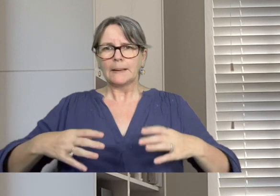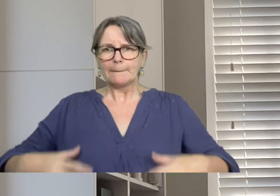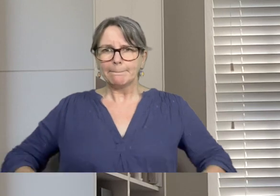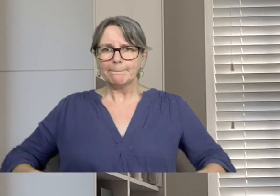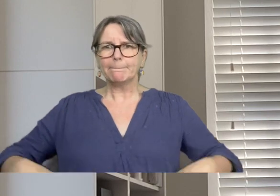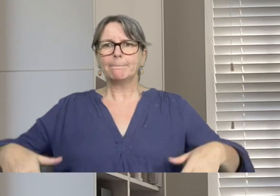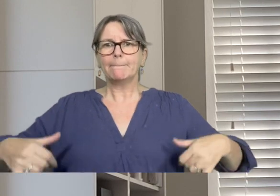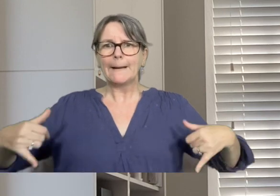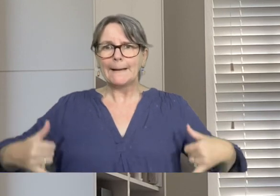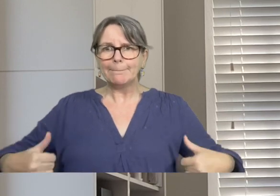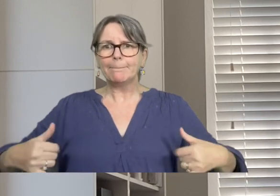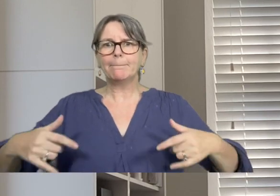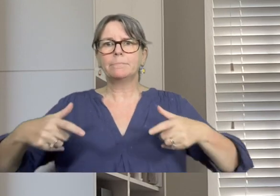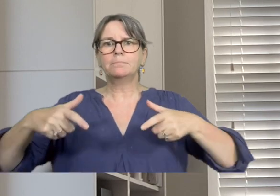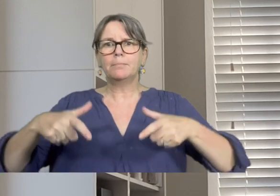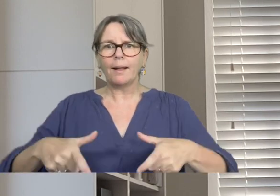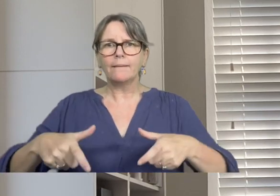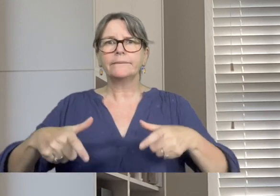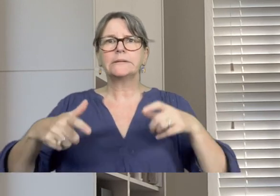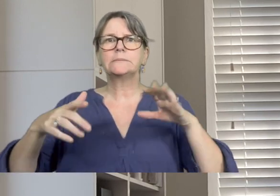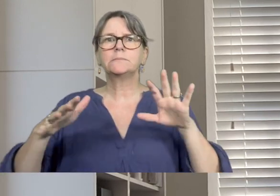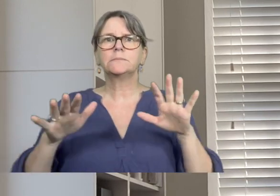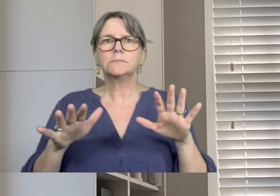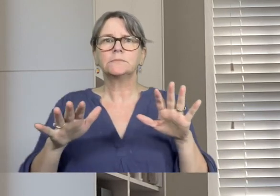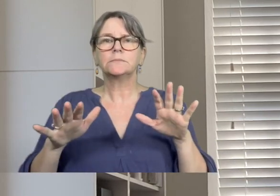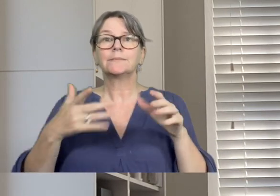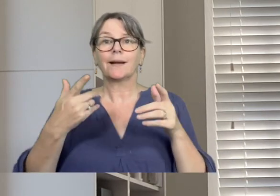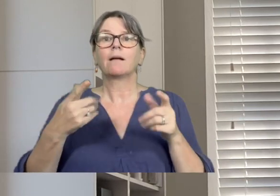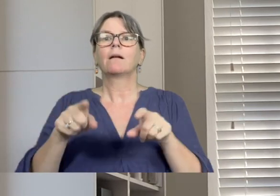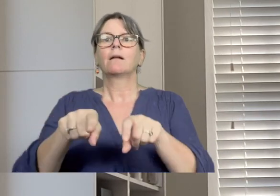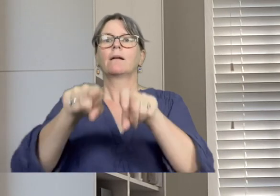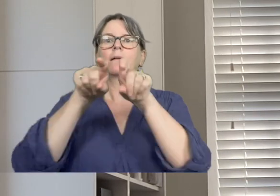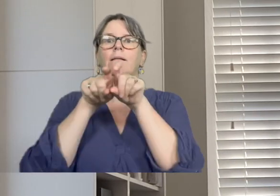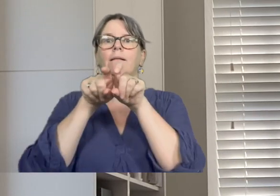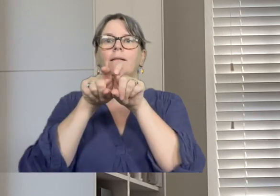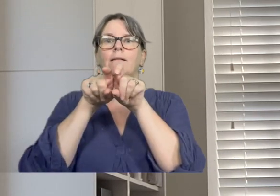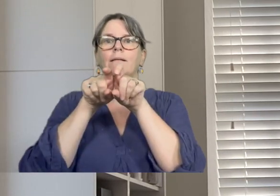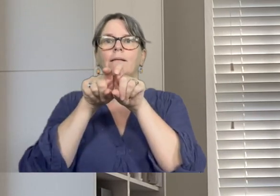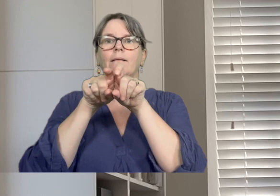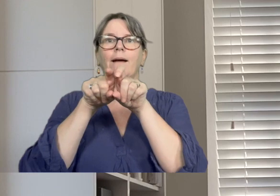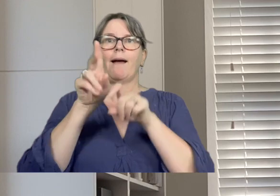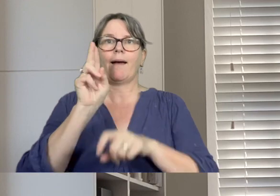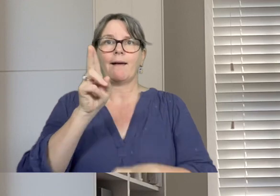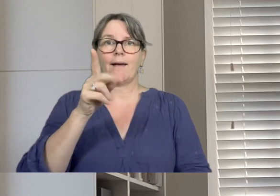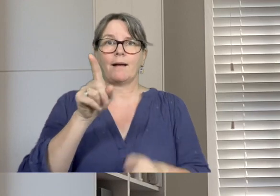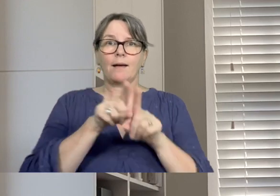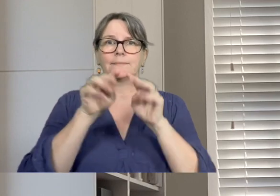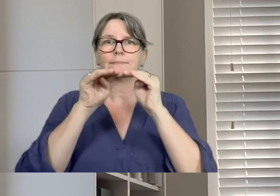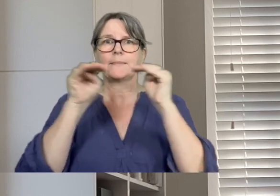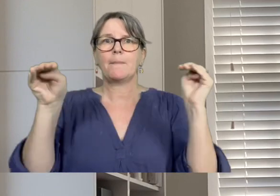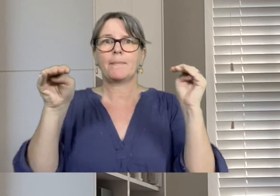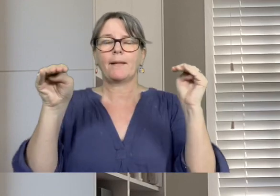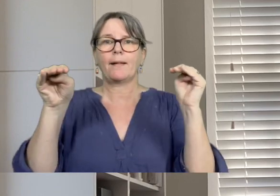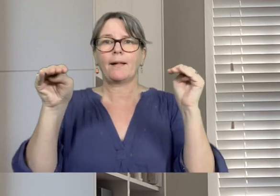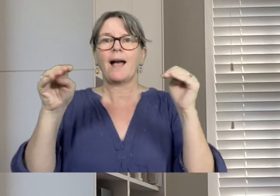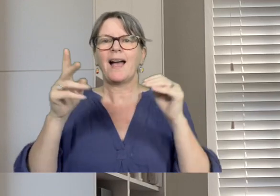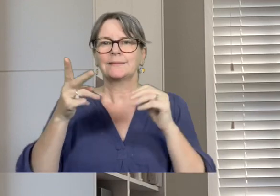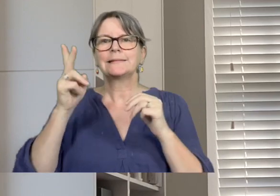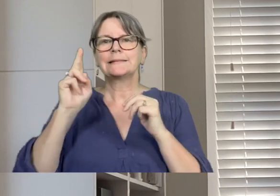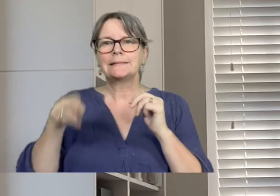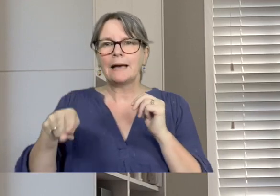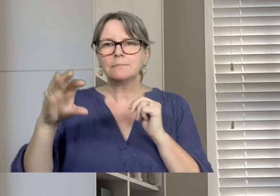hips nice and balanced. We're coming into our tabletop, so we're softening these legs up into tabletop, which is right angle. That's what we're looking